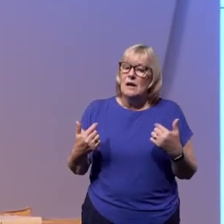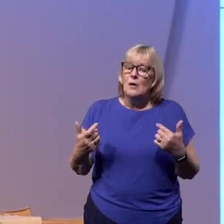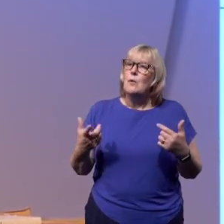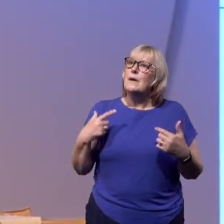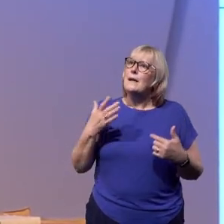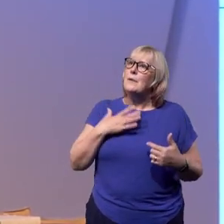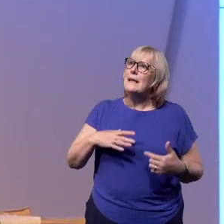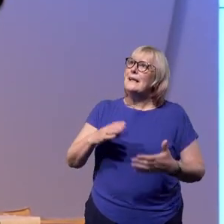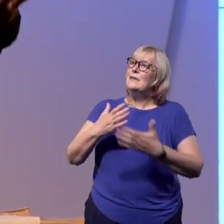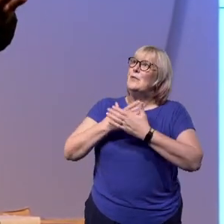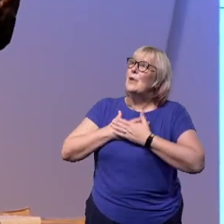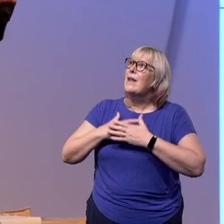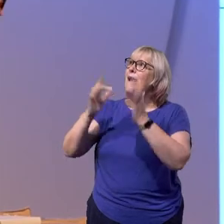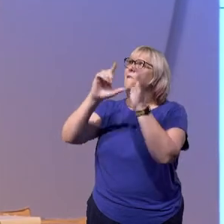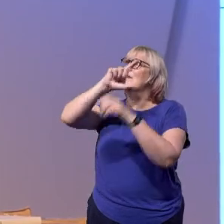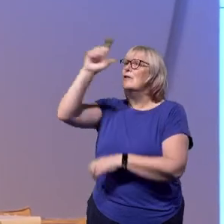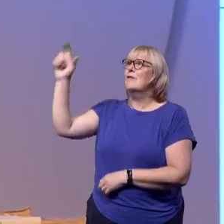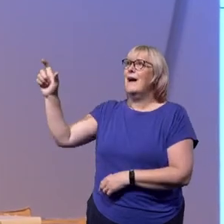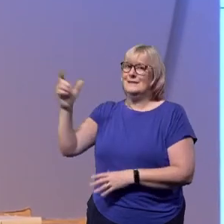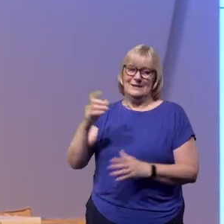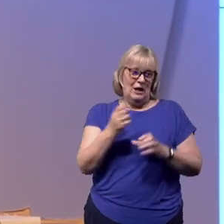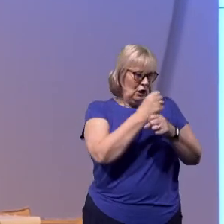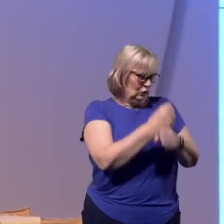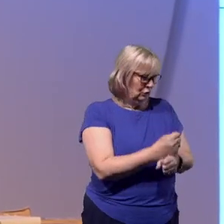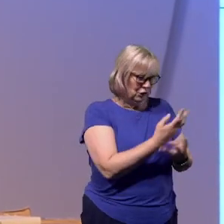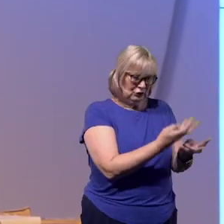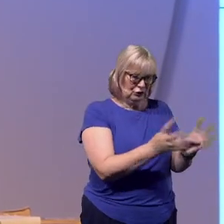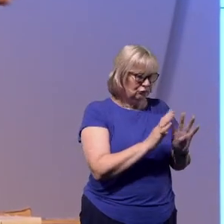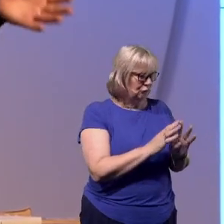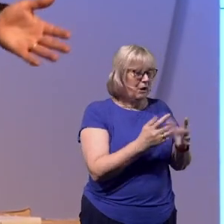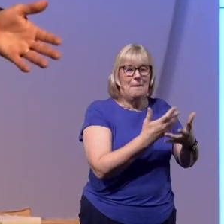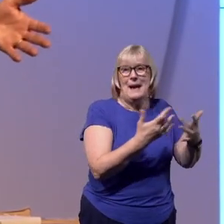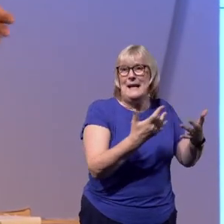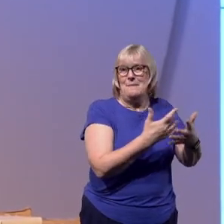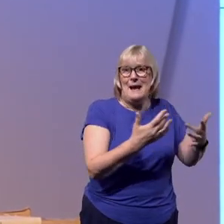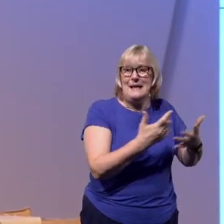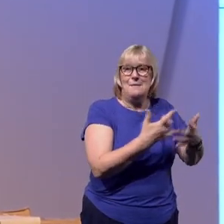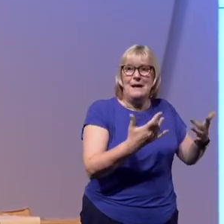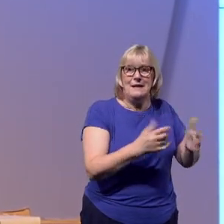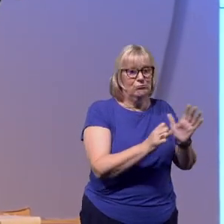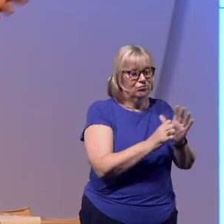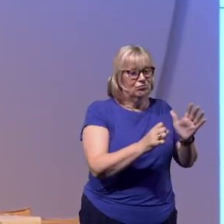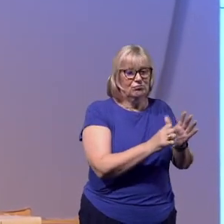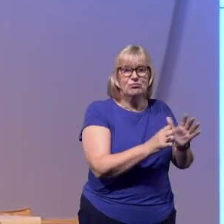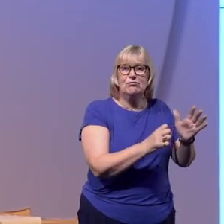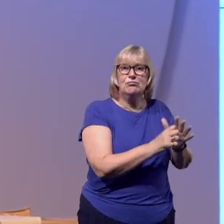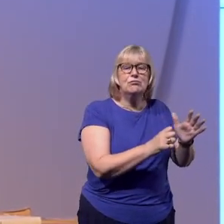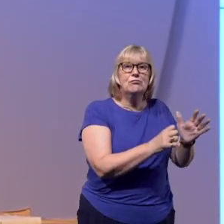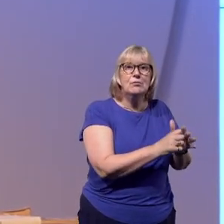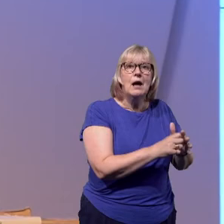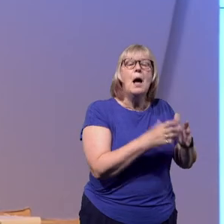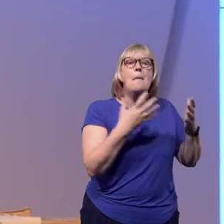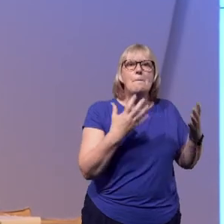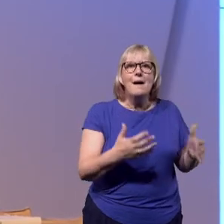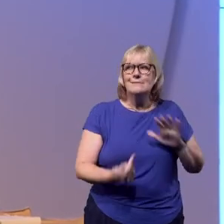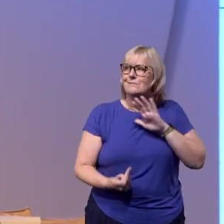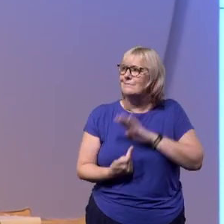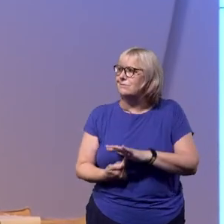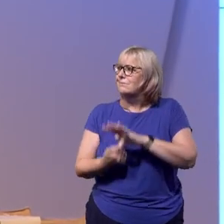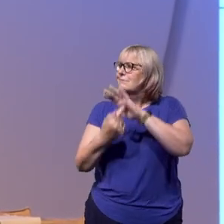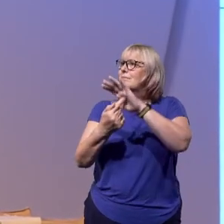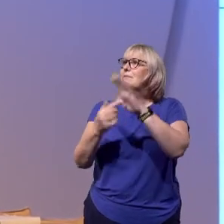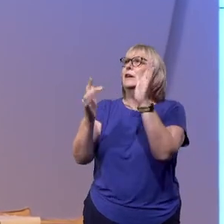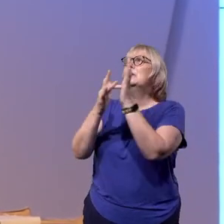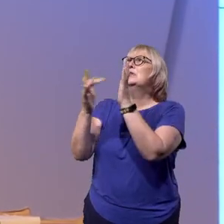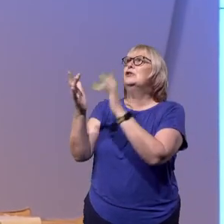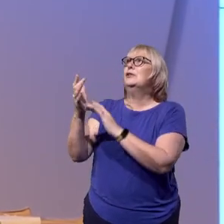at this point say, look, I know there are many problems in the church. I'm sorry if you've been hurt. My dad was hurt by hypocritical Christians.